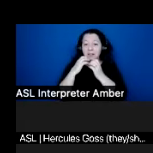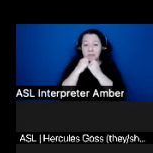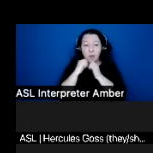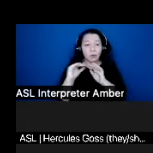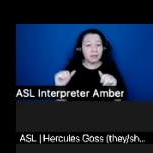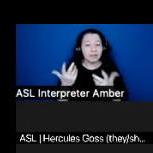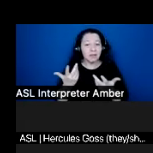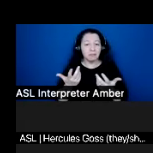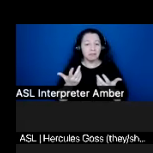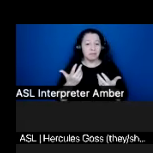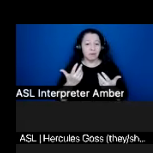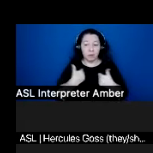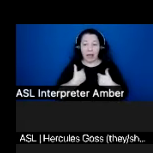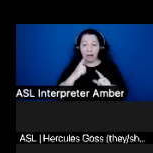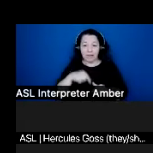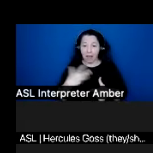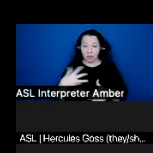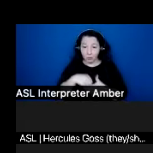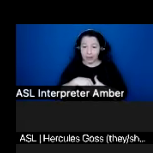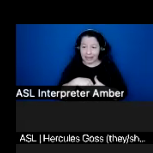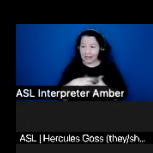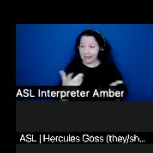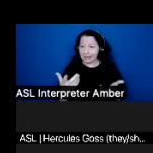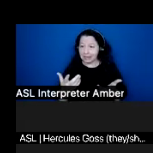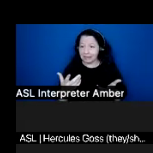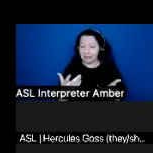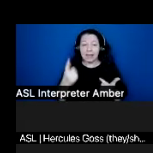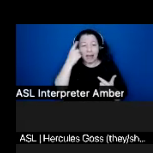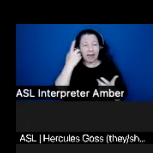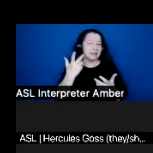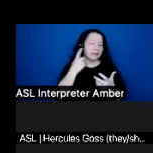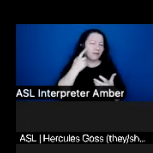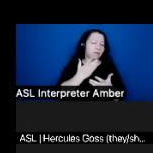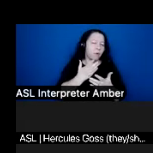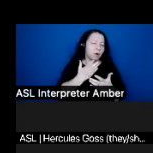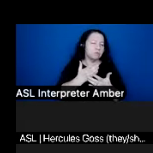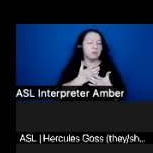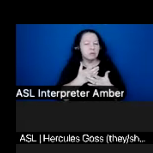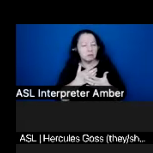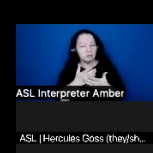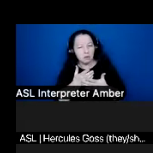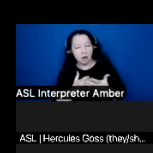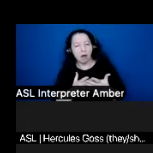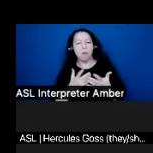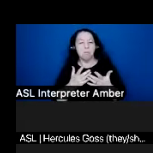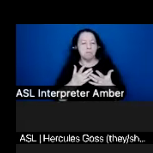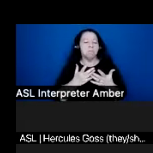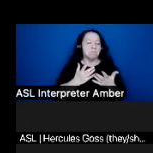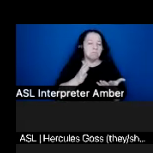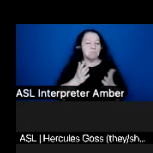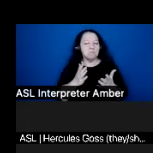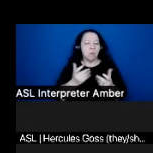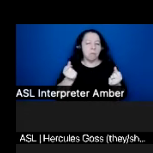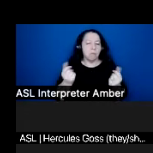the answer. It lies in there. And I think to some degree, there's a lot of problems in the world that if we